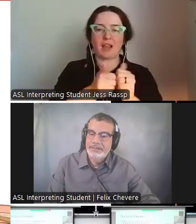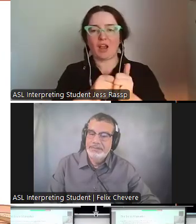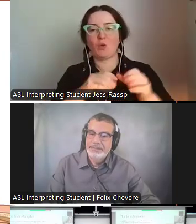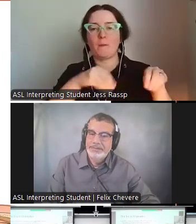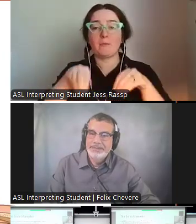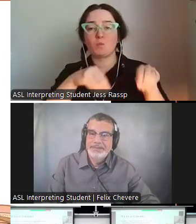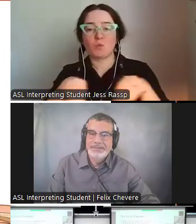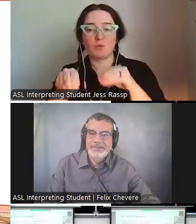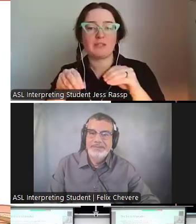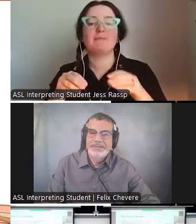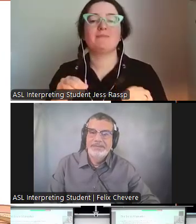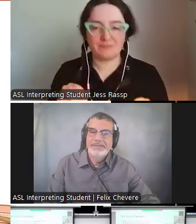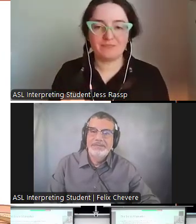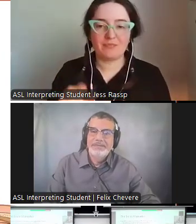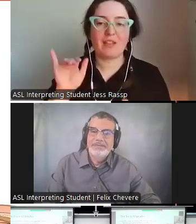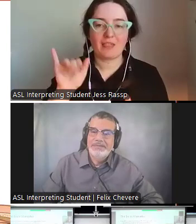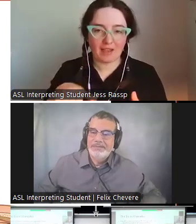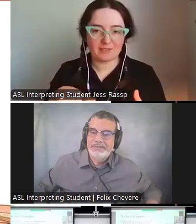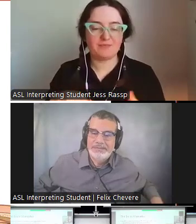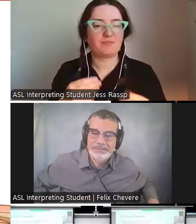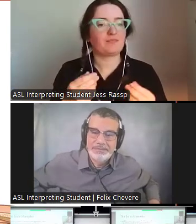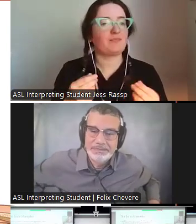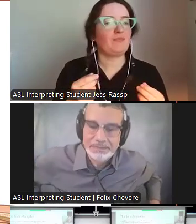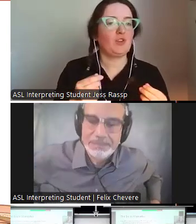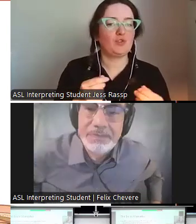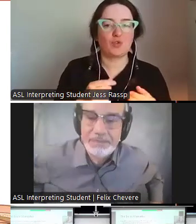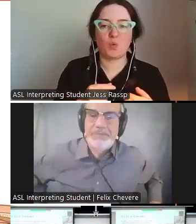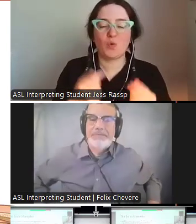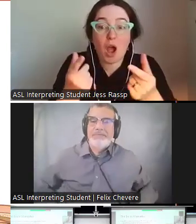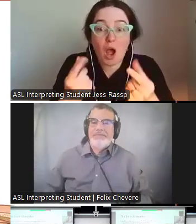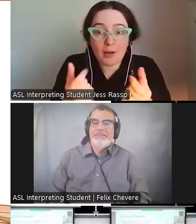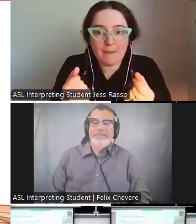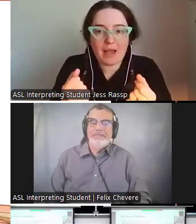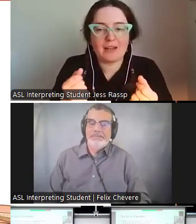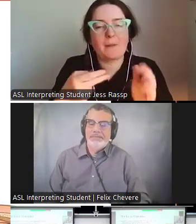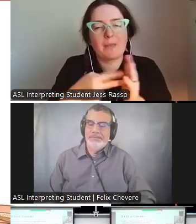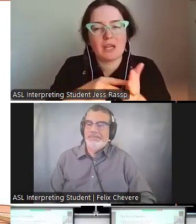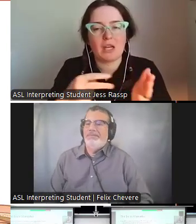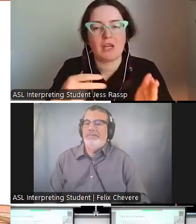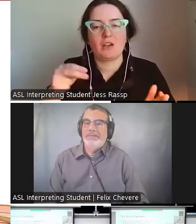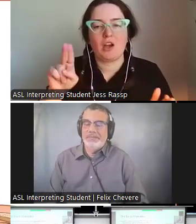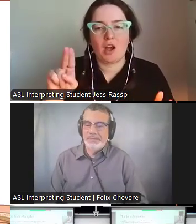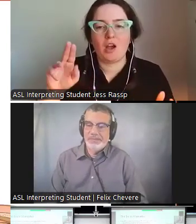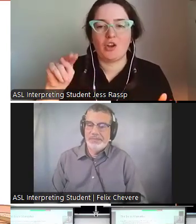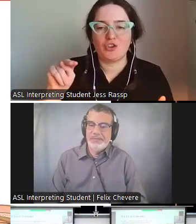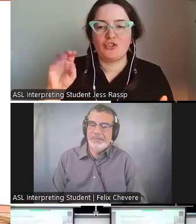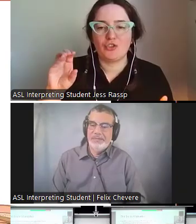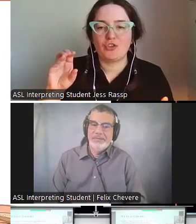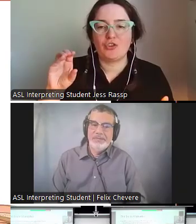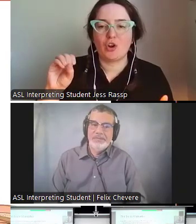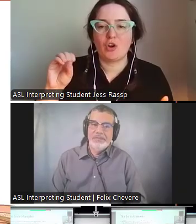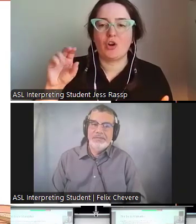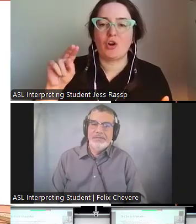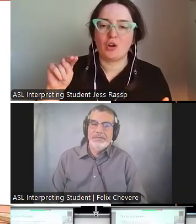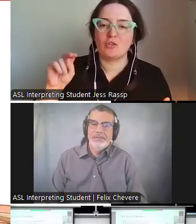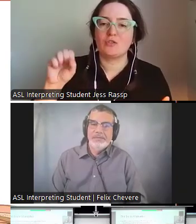have your conscious, your unconscious. These are motor things, right? Cerebellum. Then your working memory. This is the shortest period of